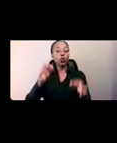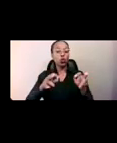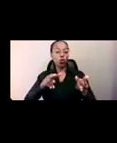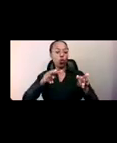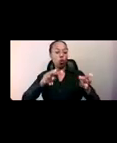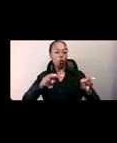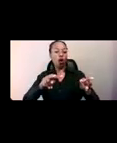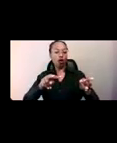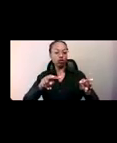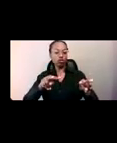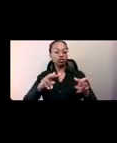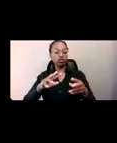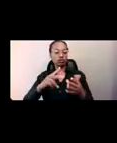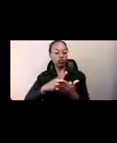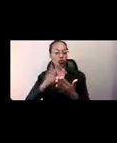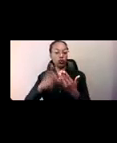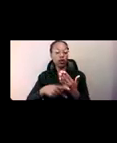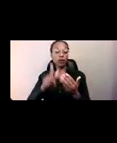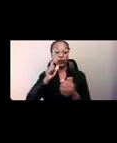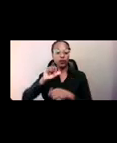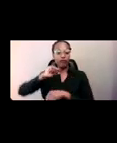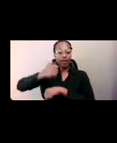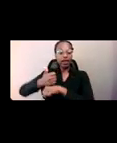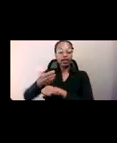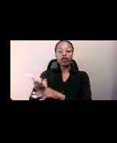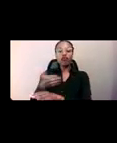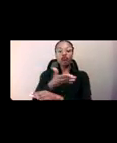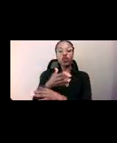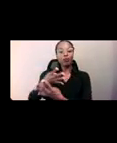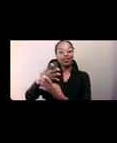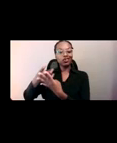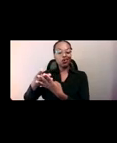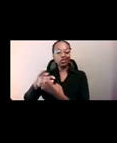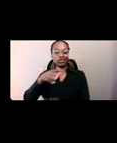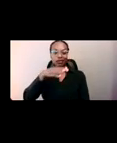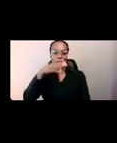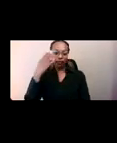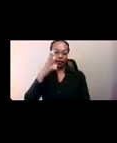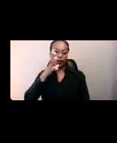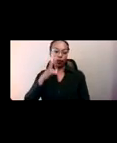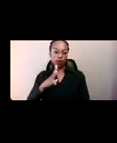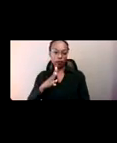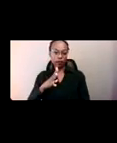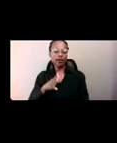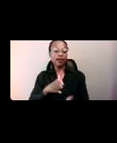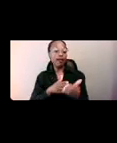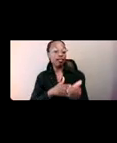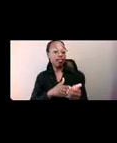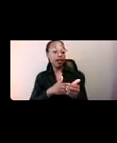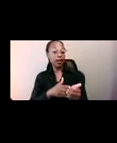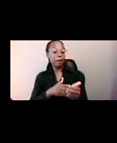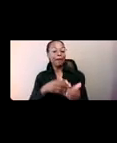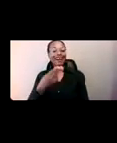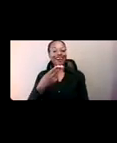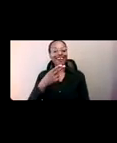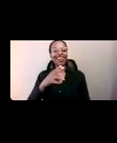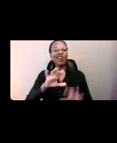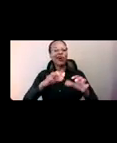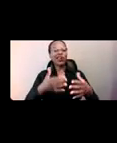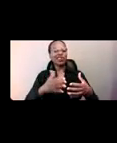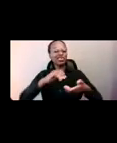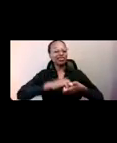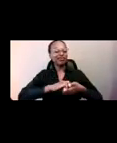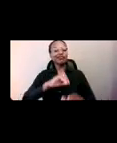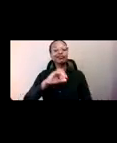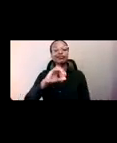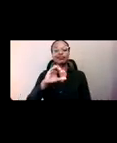by formerly incarcerated Black women and is led by our organizational partner, Harriet's Wildest Dreams, and which launched